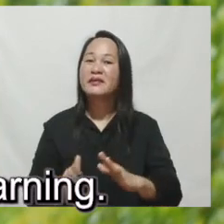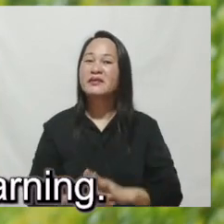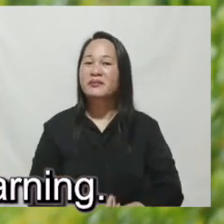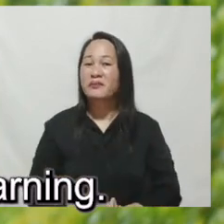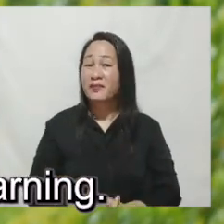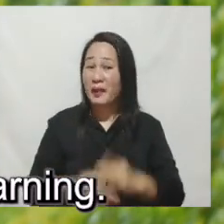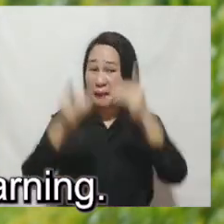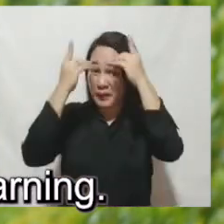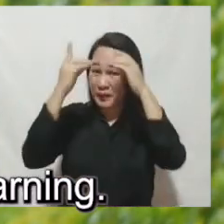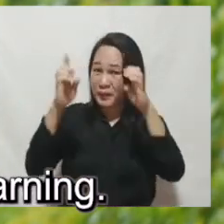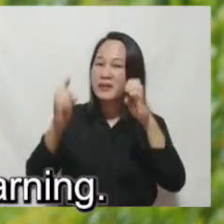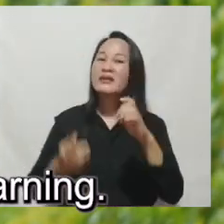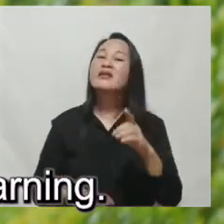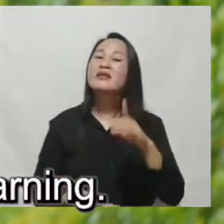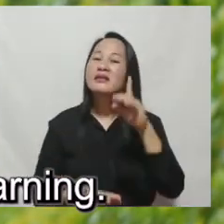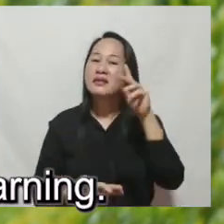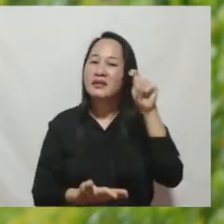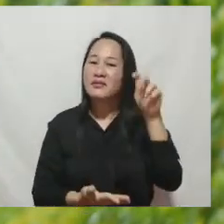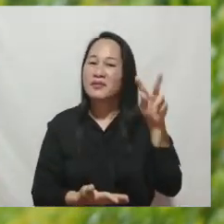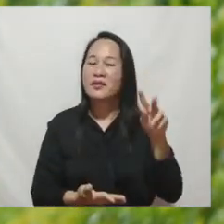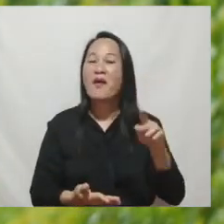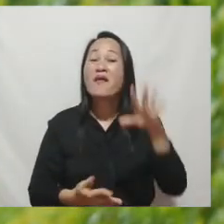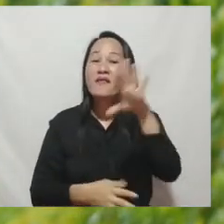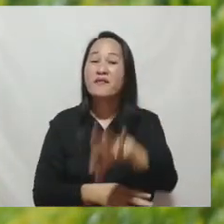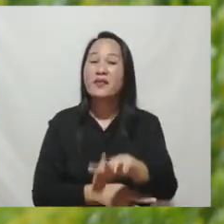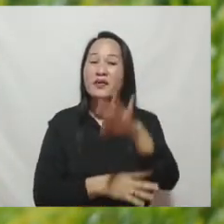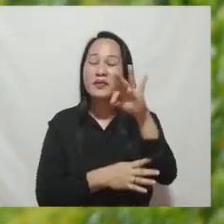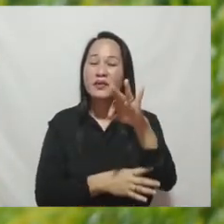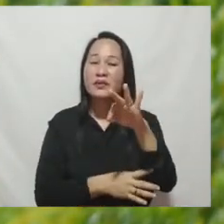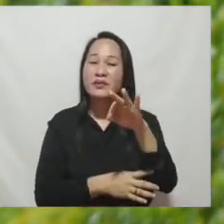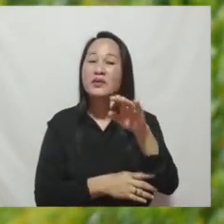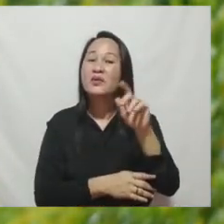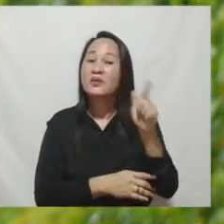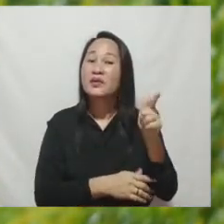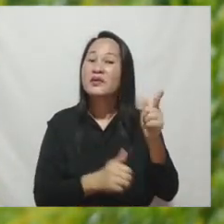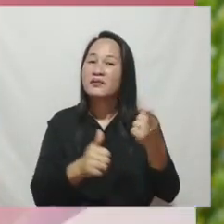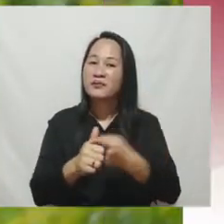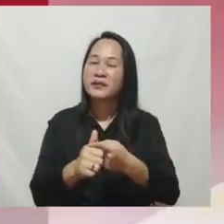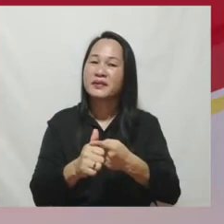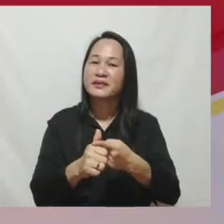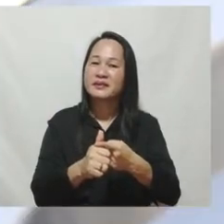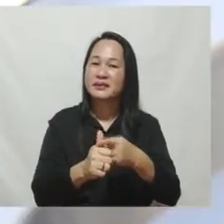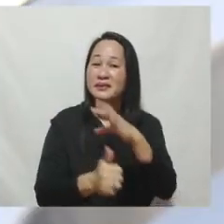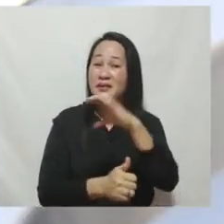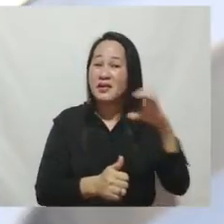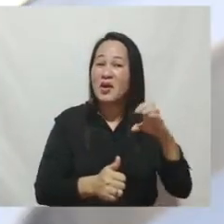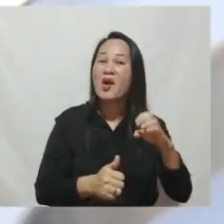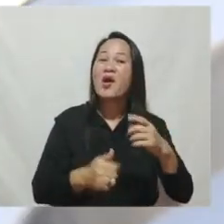21st century on-the-go learning. Bye kids! See you next time!